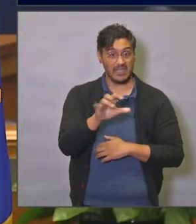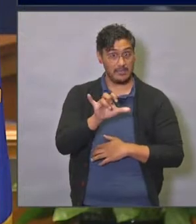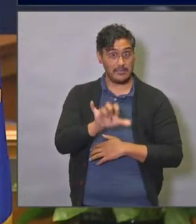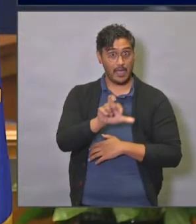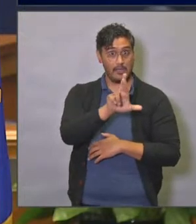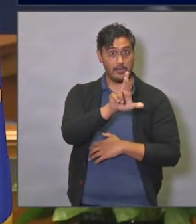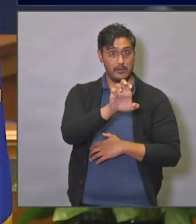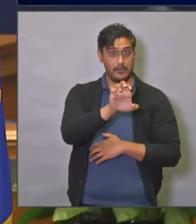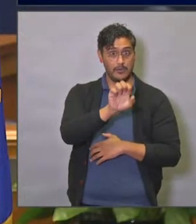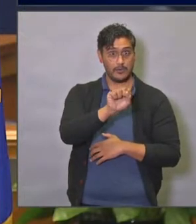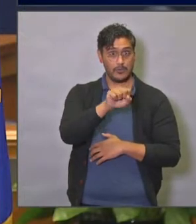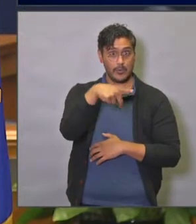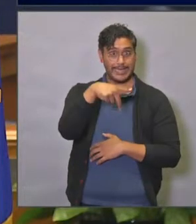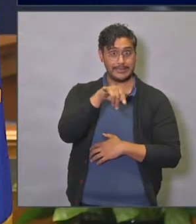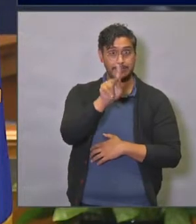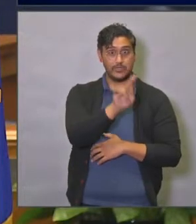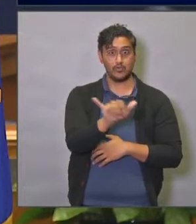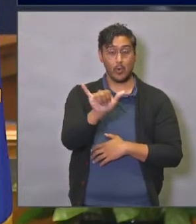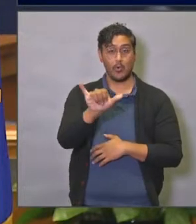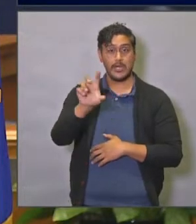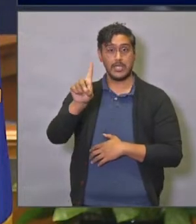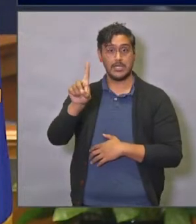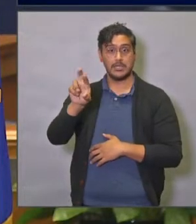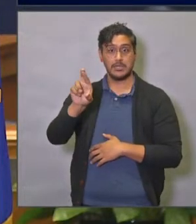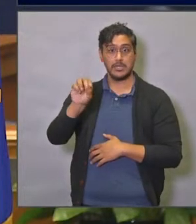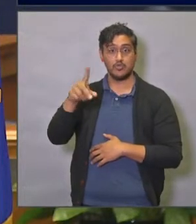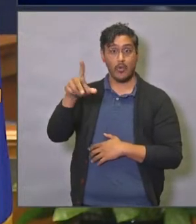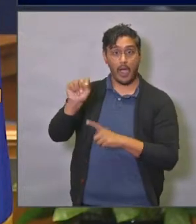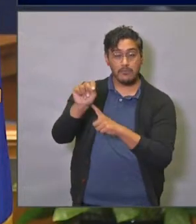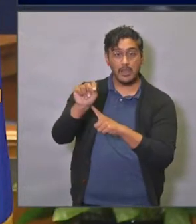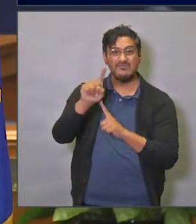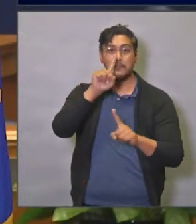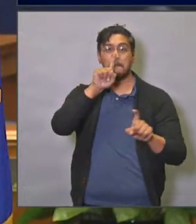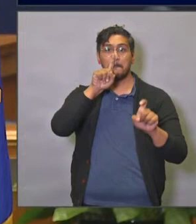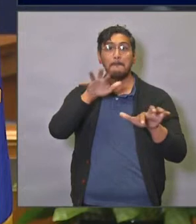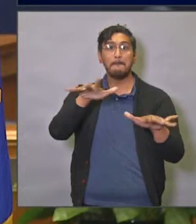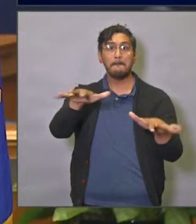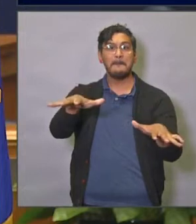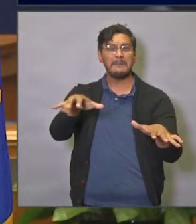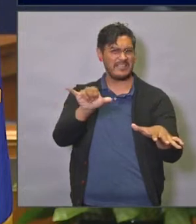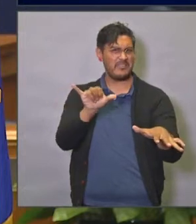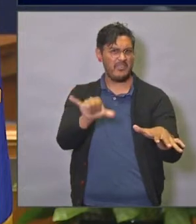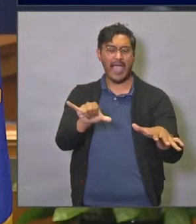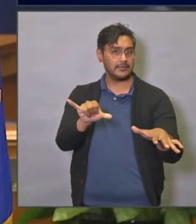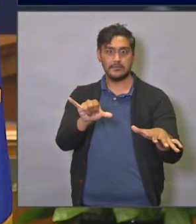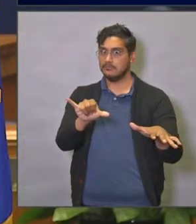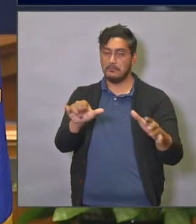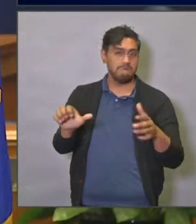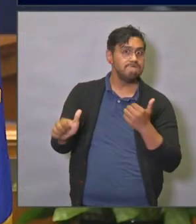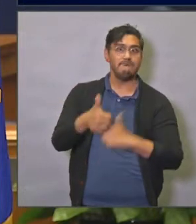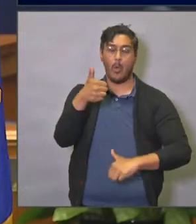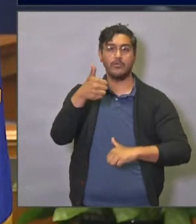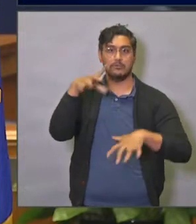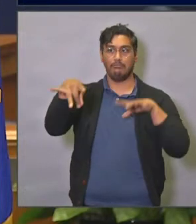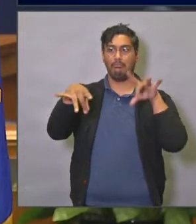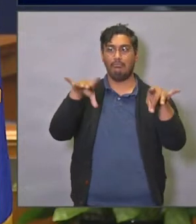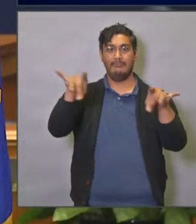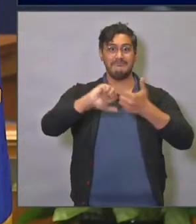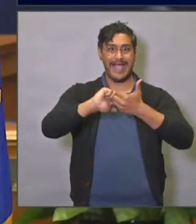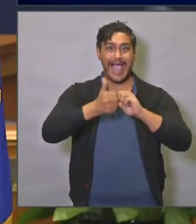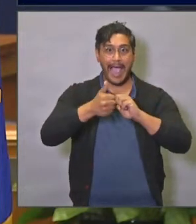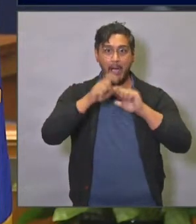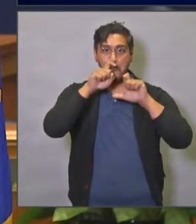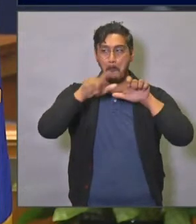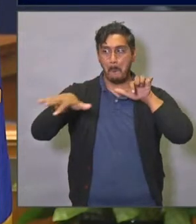respiratory droplets are still the main way this infection gets transmitted from one person to the other, and that's why